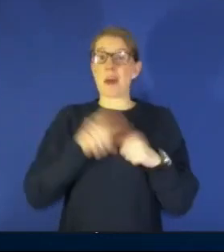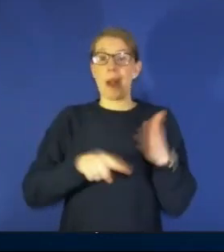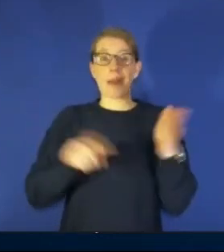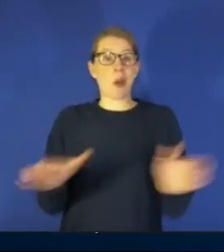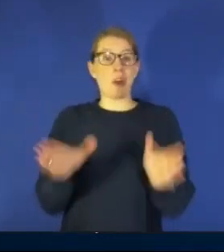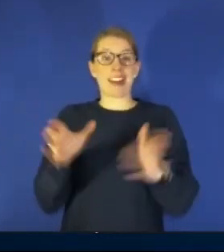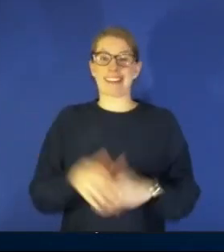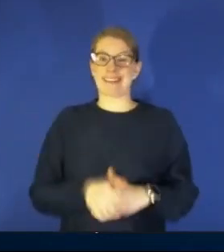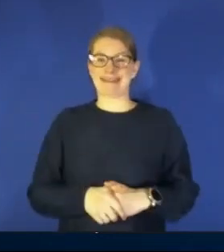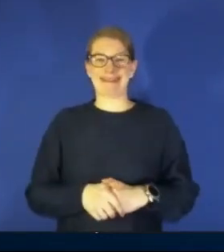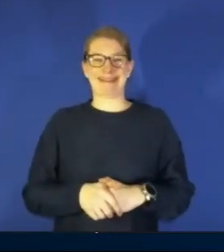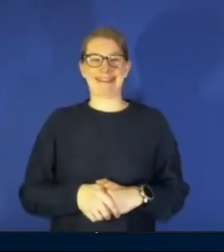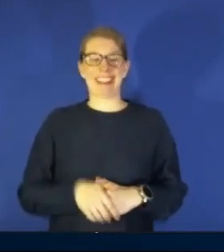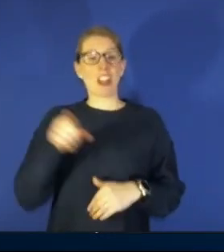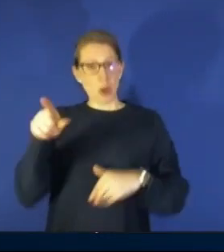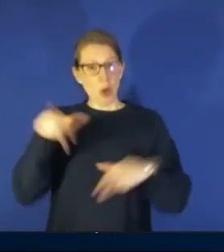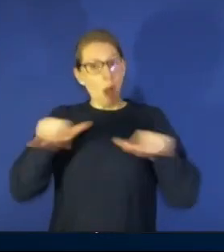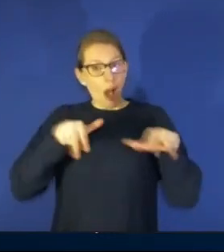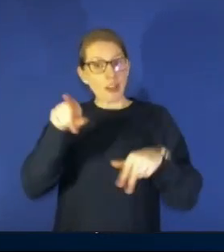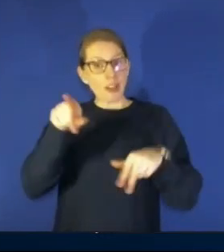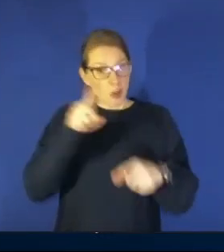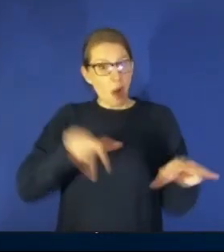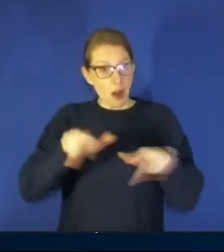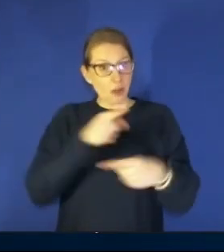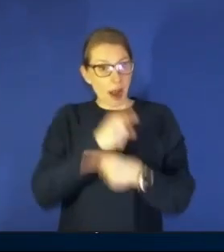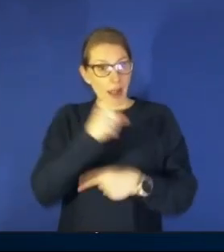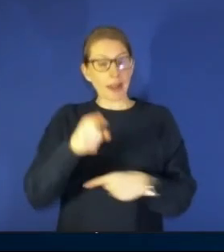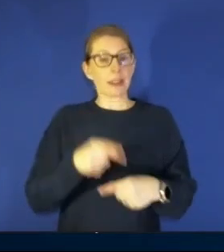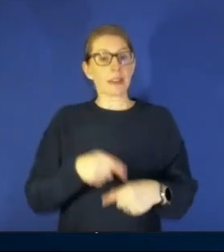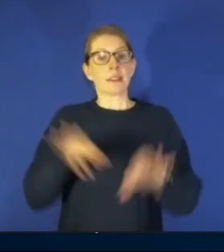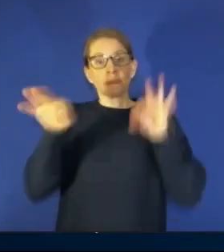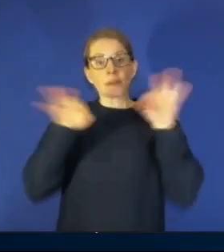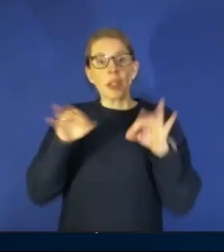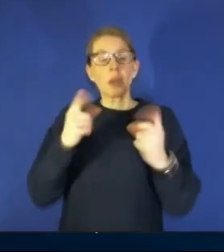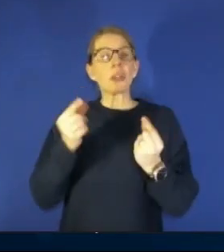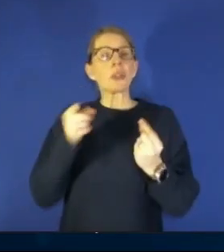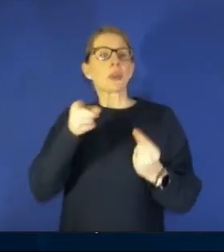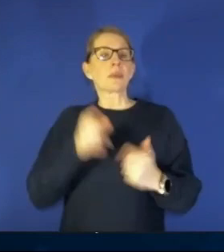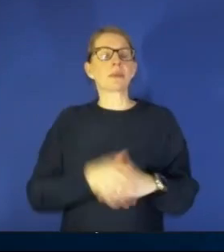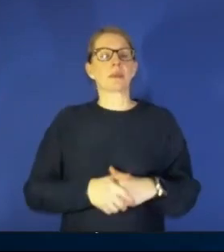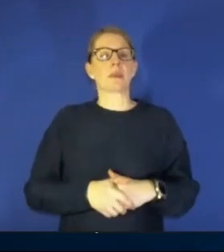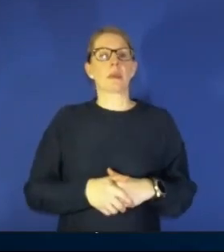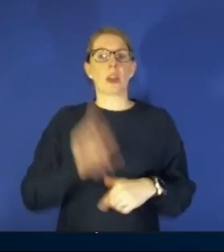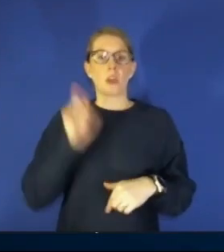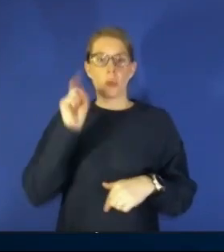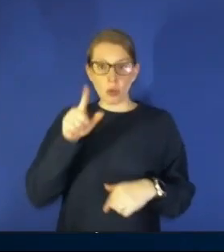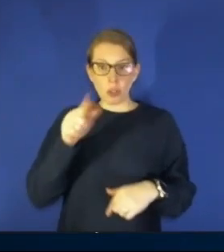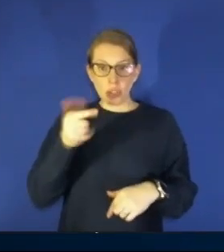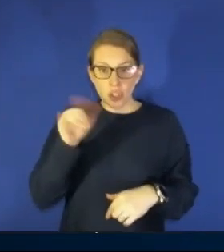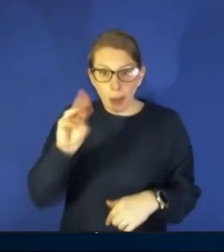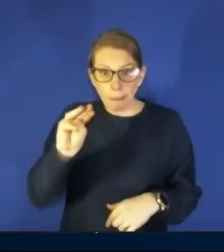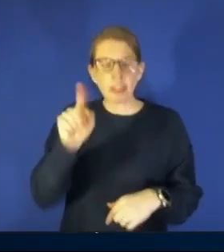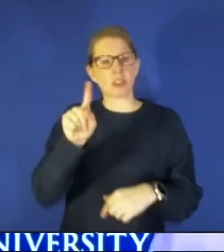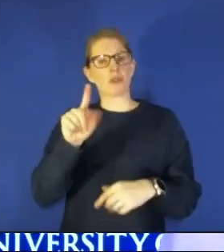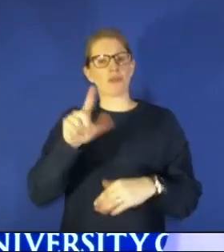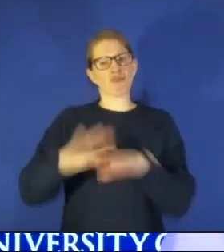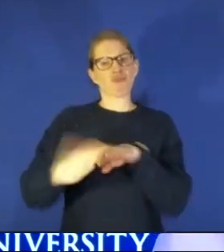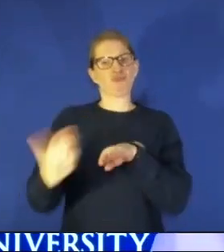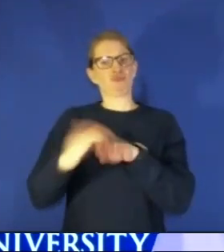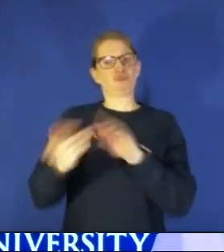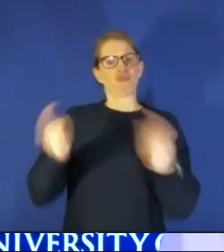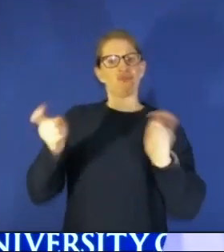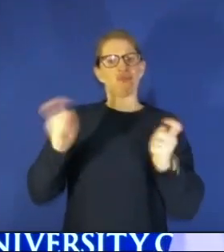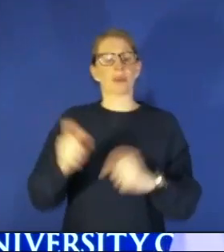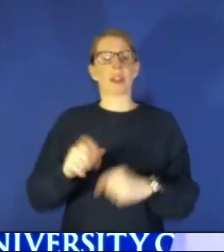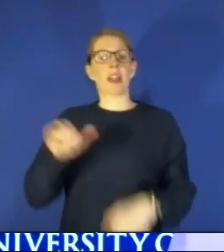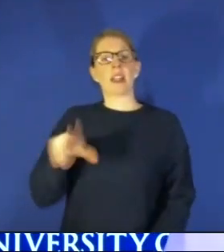But you walk, right? Tell me some of the things you do. You walk, you go to the gym, you mix it up, right? Yeah, probably since about January